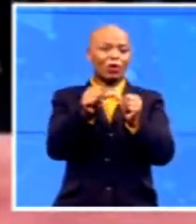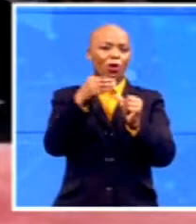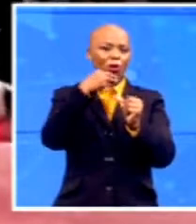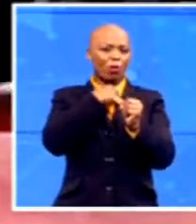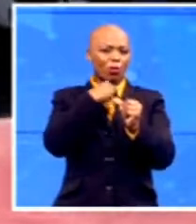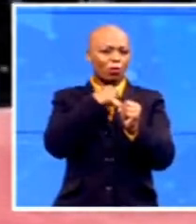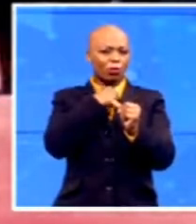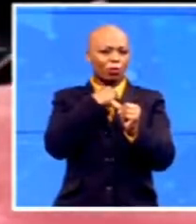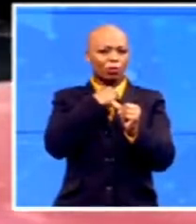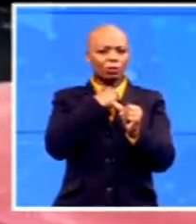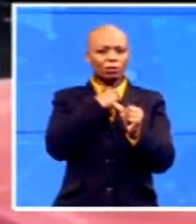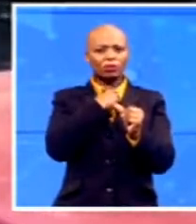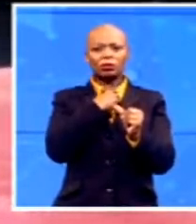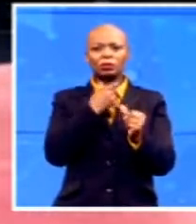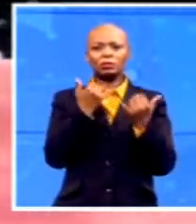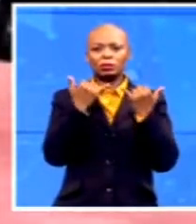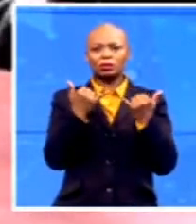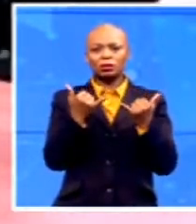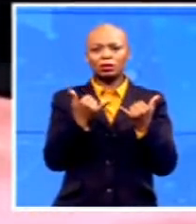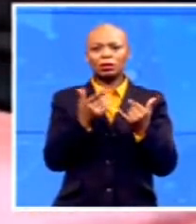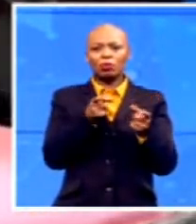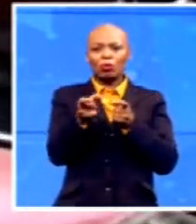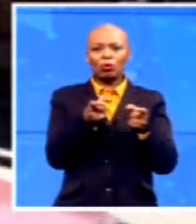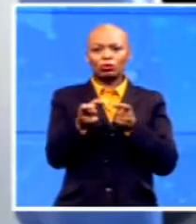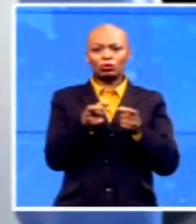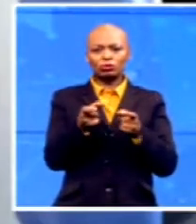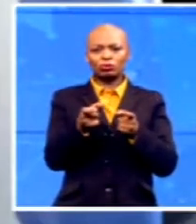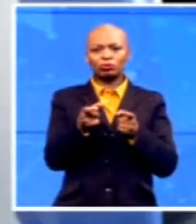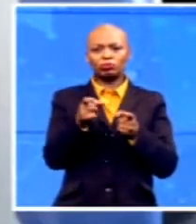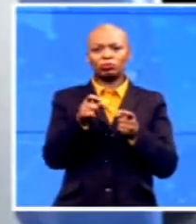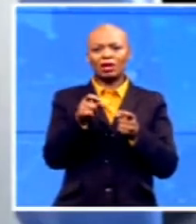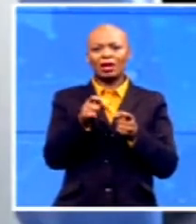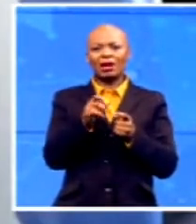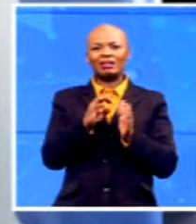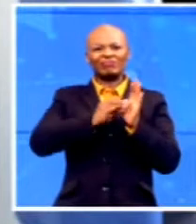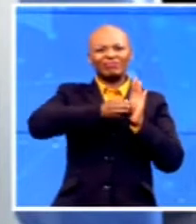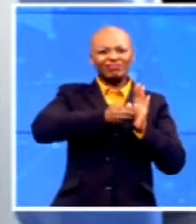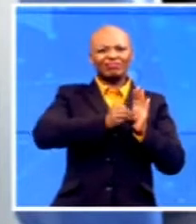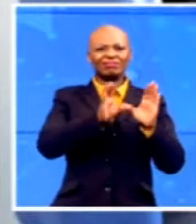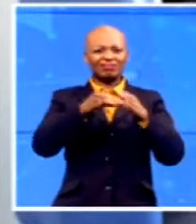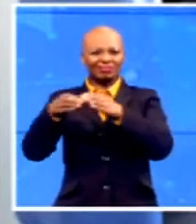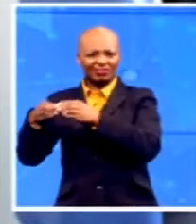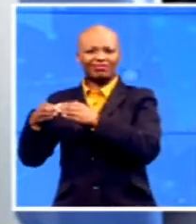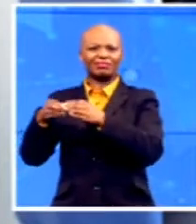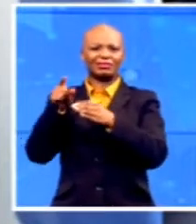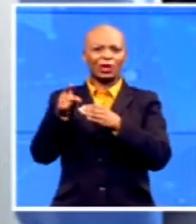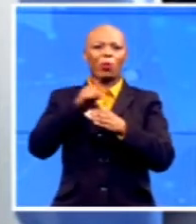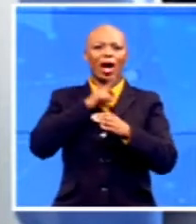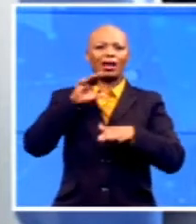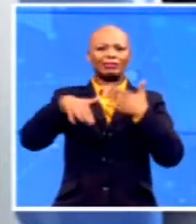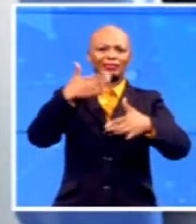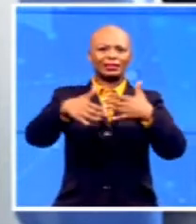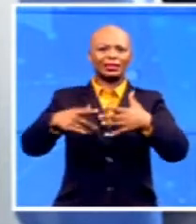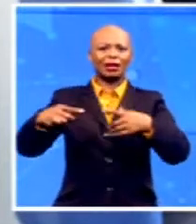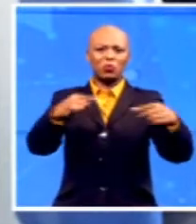gang-related insecurity. An overstretched, understaffed, and under-resourced police cannot, on